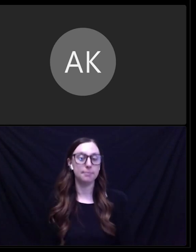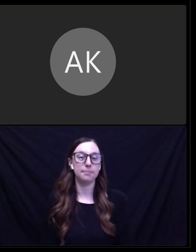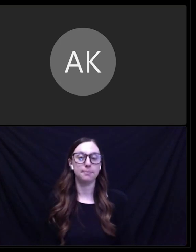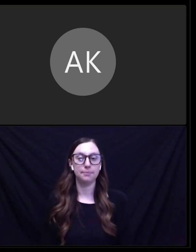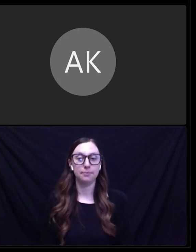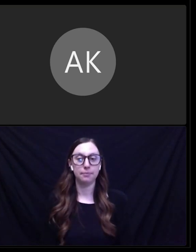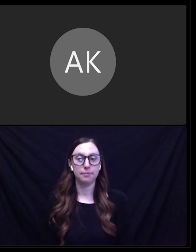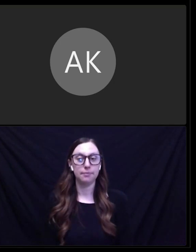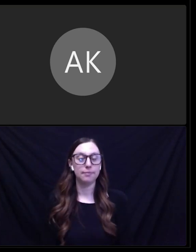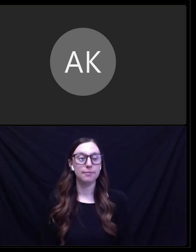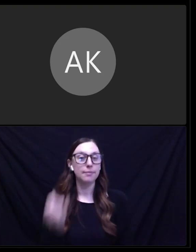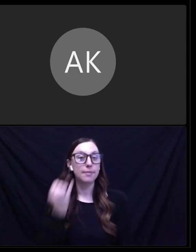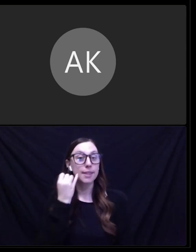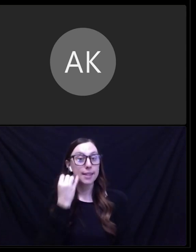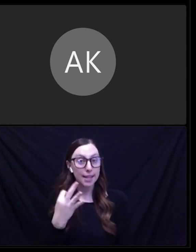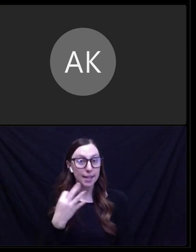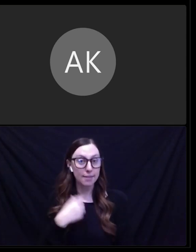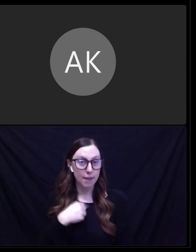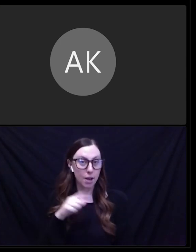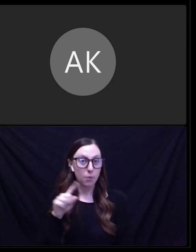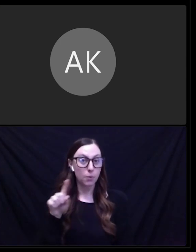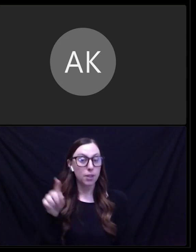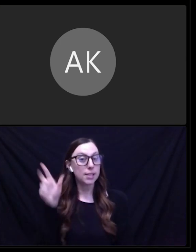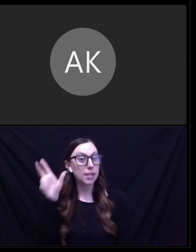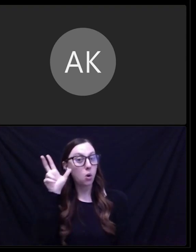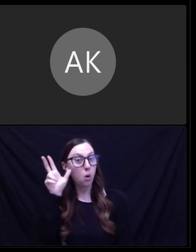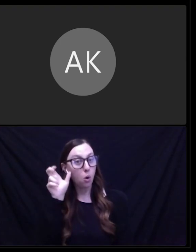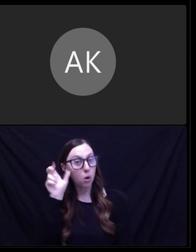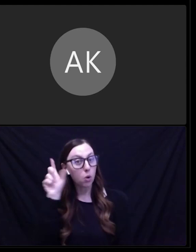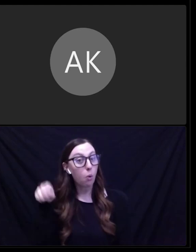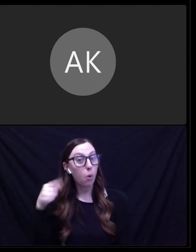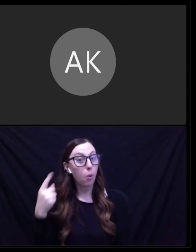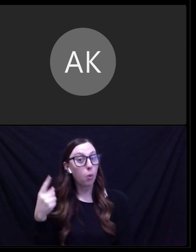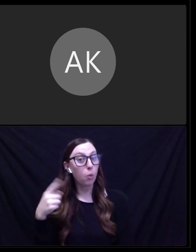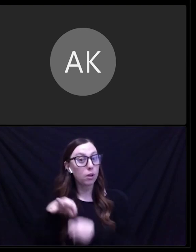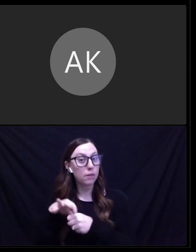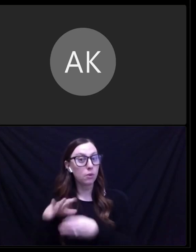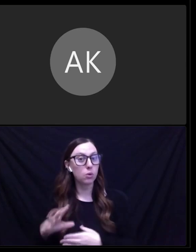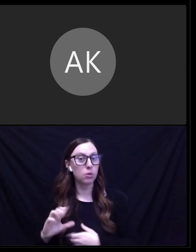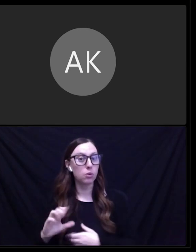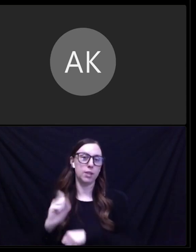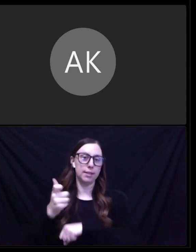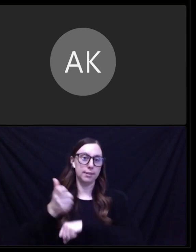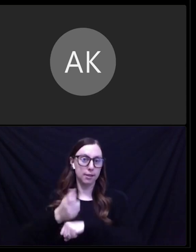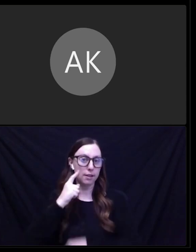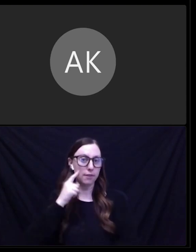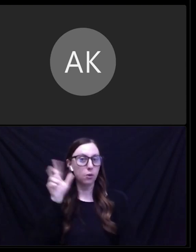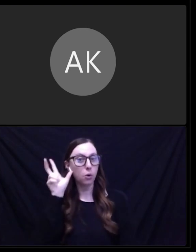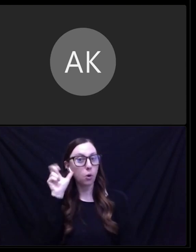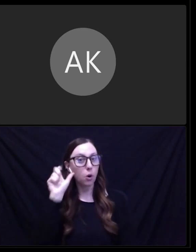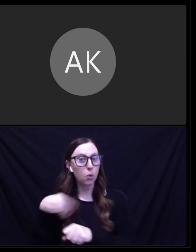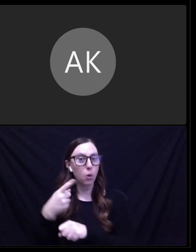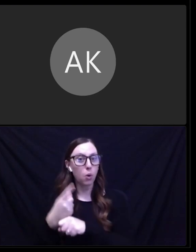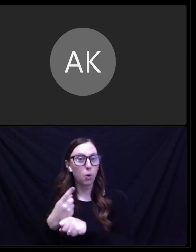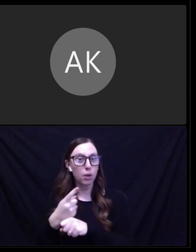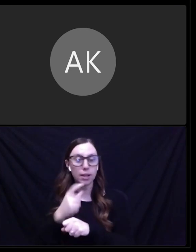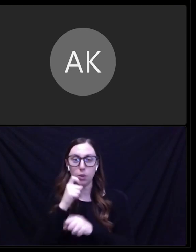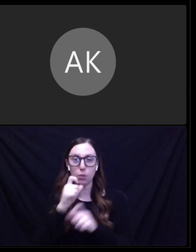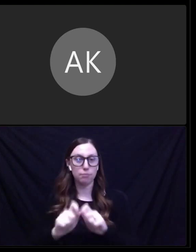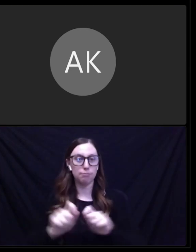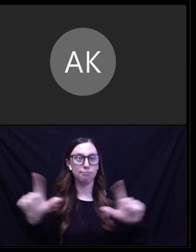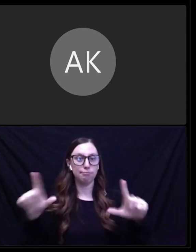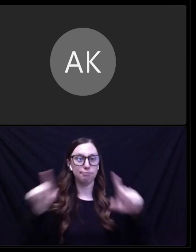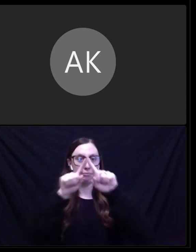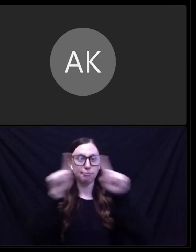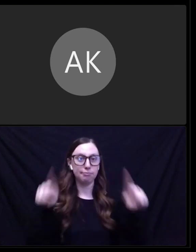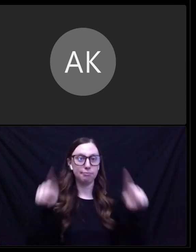And if I was an audio only voter, this can be set to audio only. It just defeats the purpose for the purposes